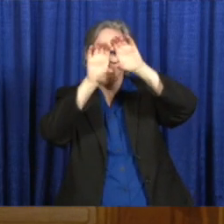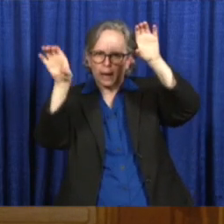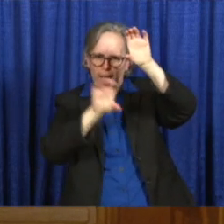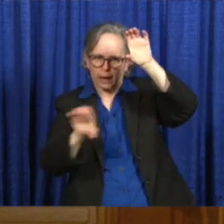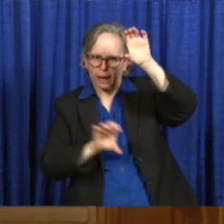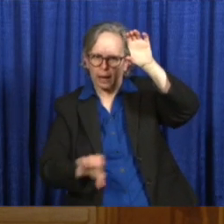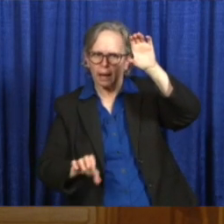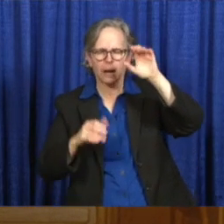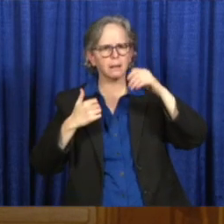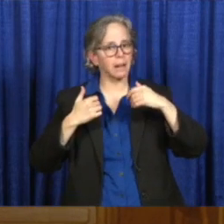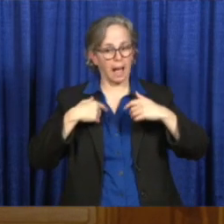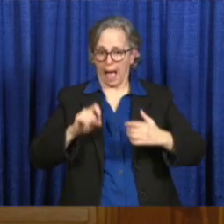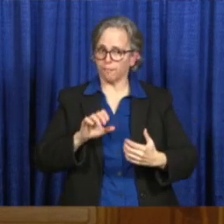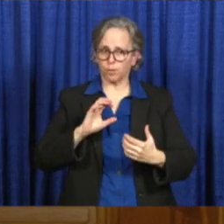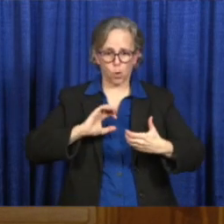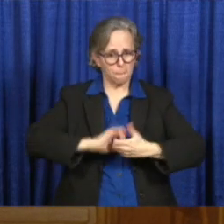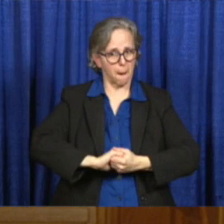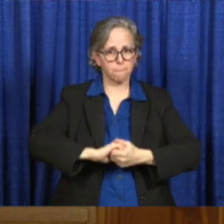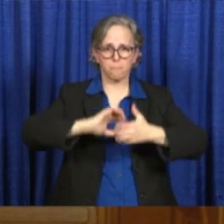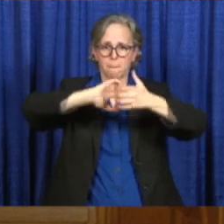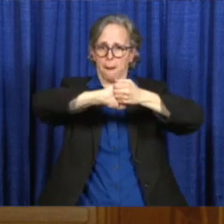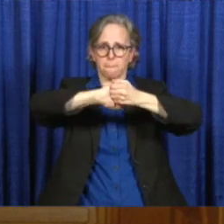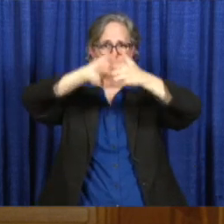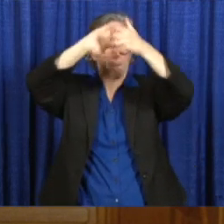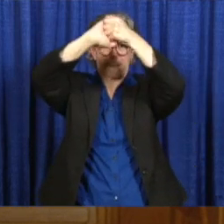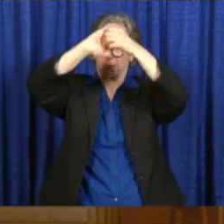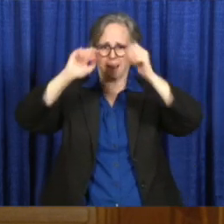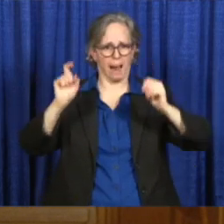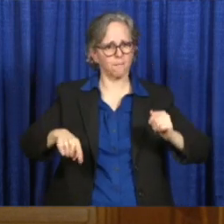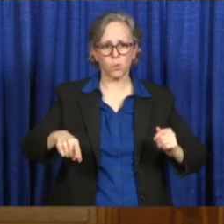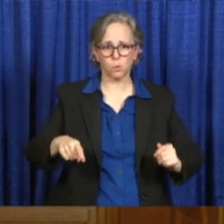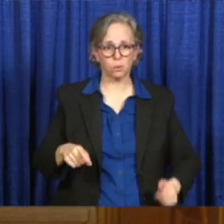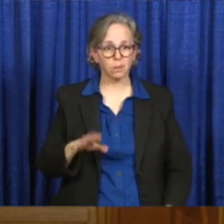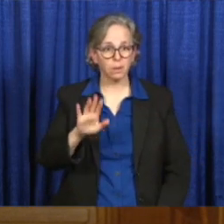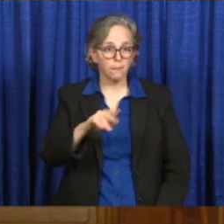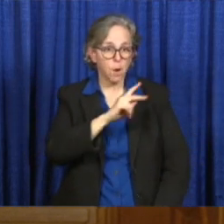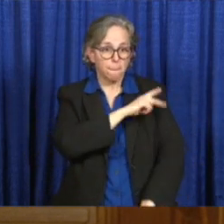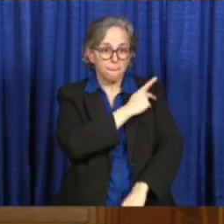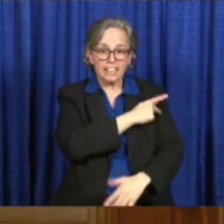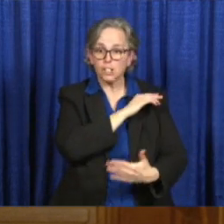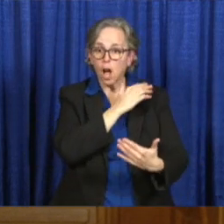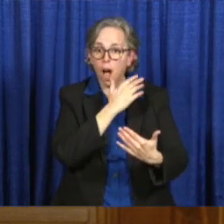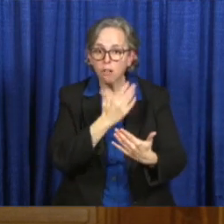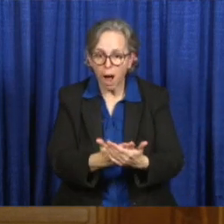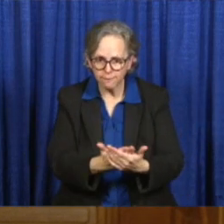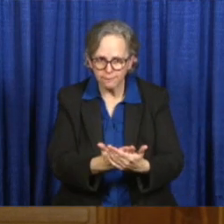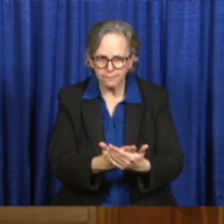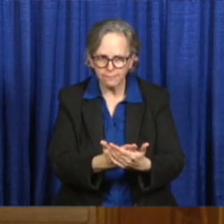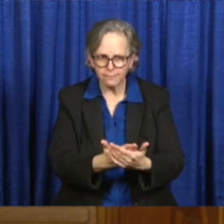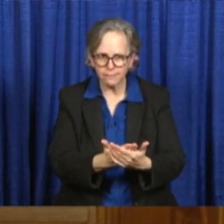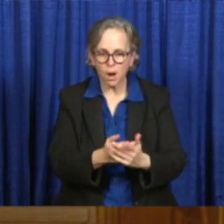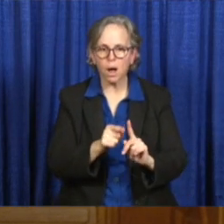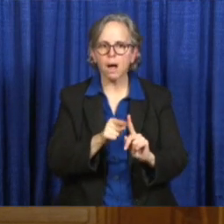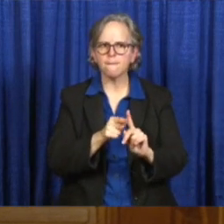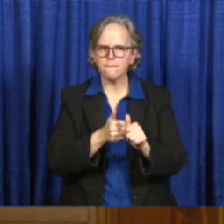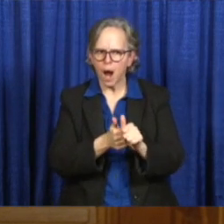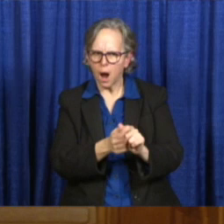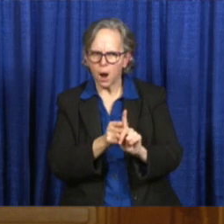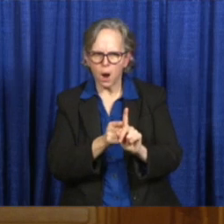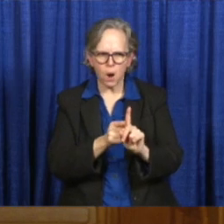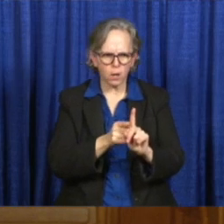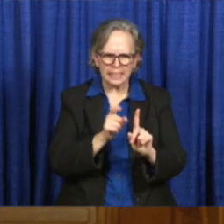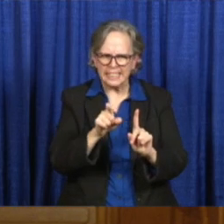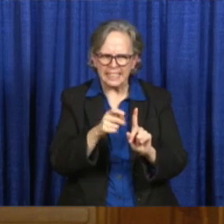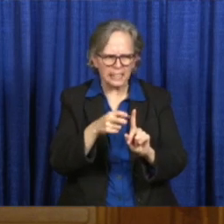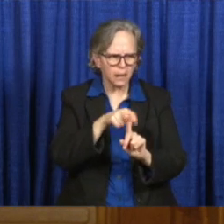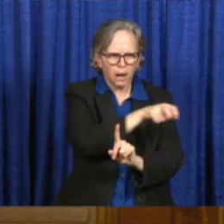regard to what's the flow of a patient. When a patient comes in, if the patient is got